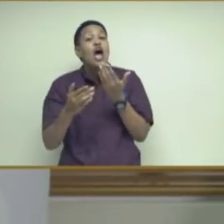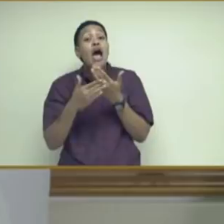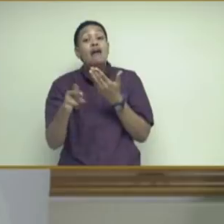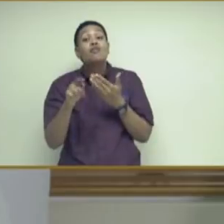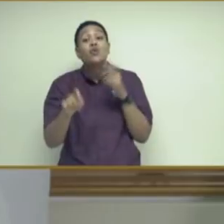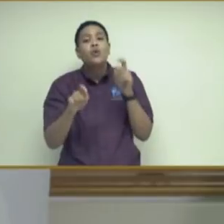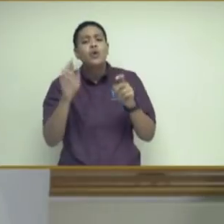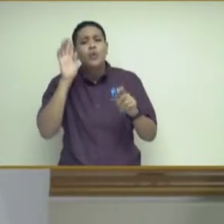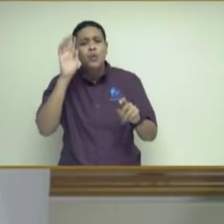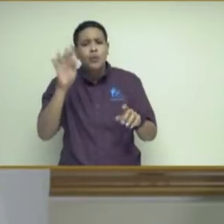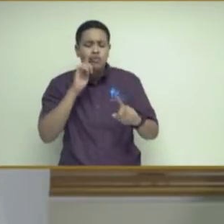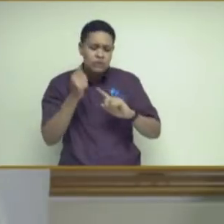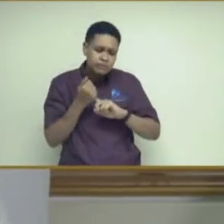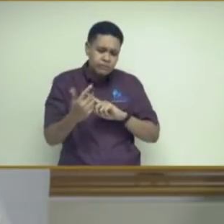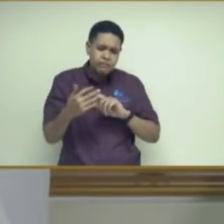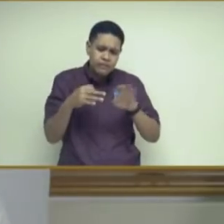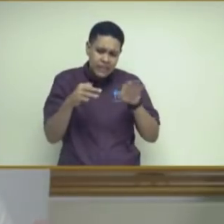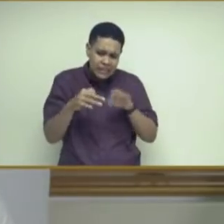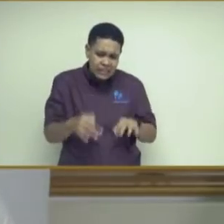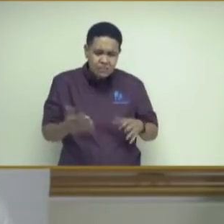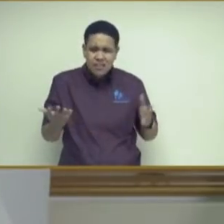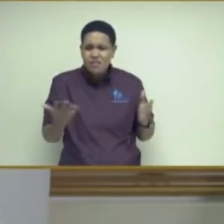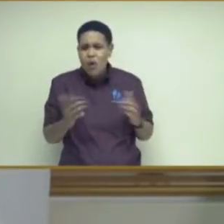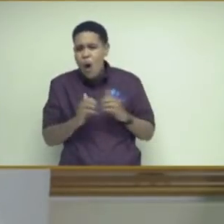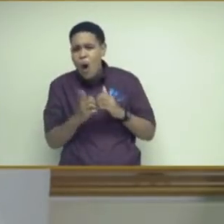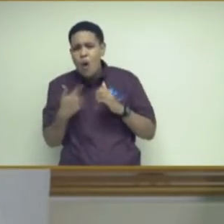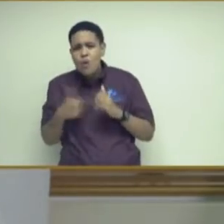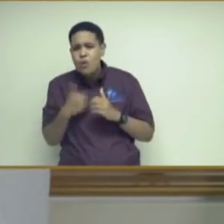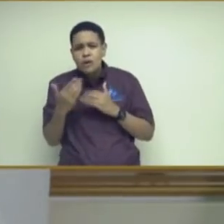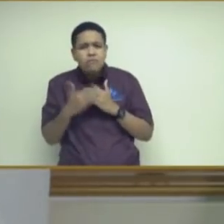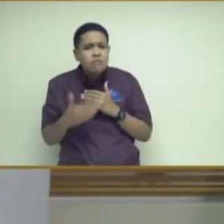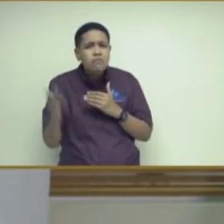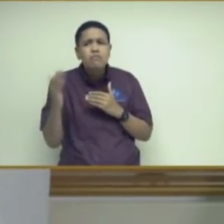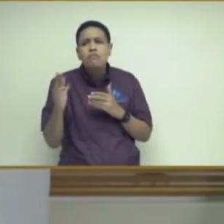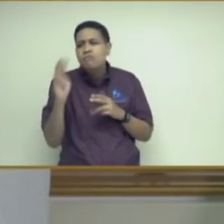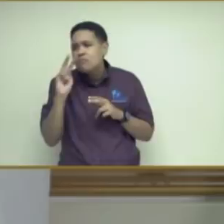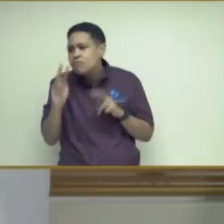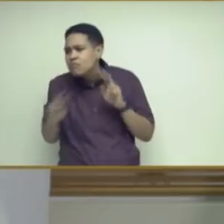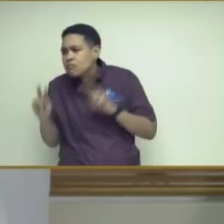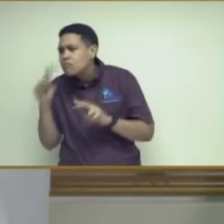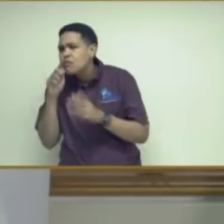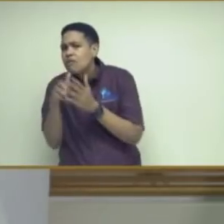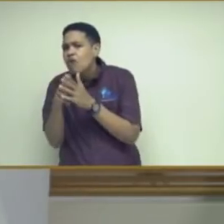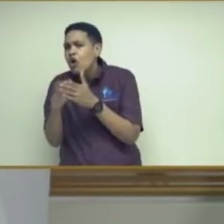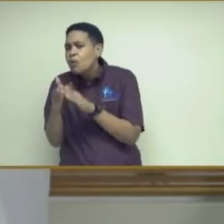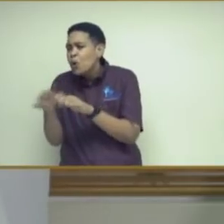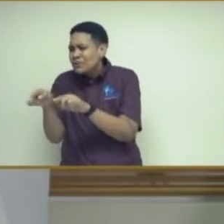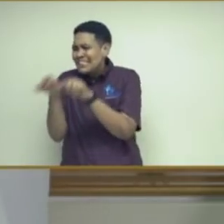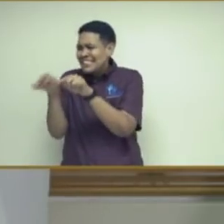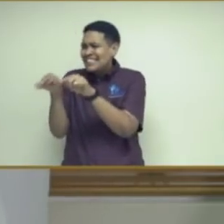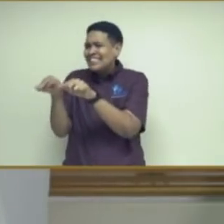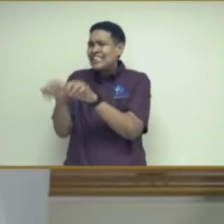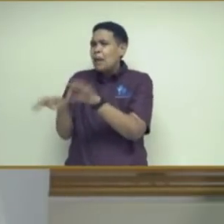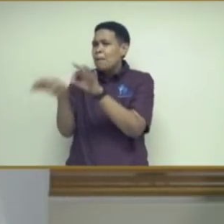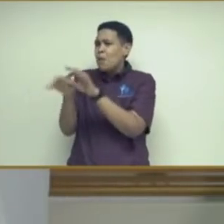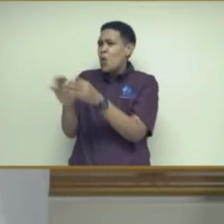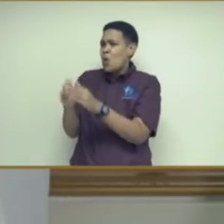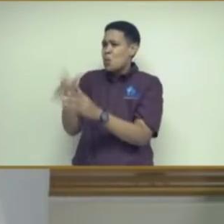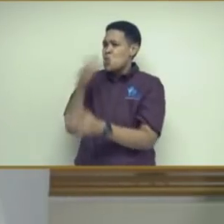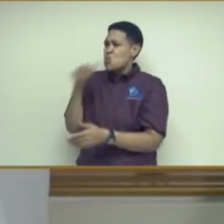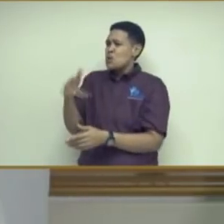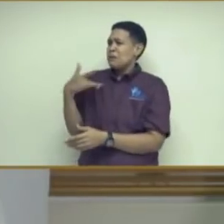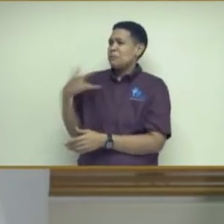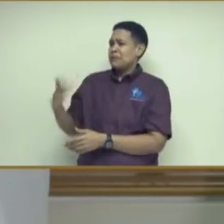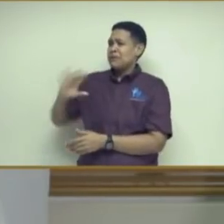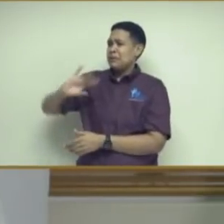be to elaborate on how we perceive the vulnerable communities that we need to focus on and what is our